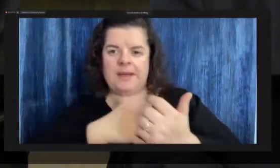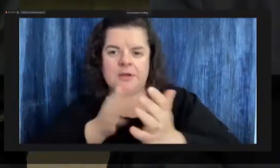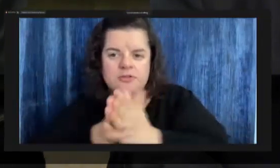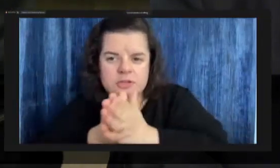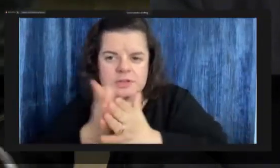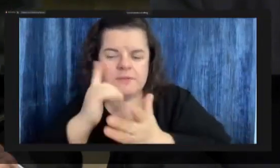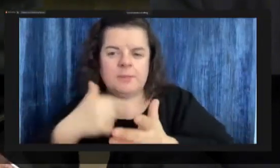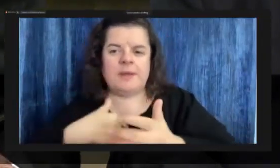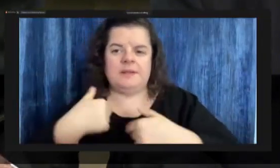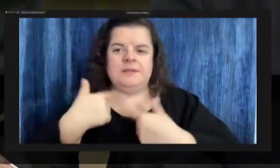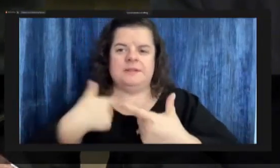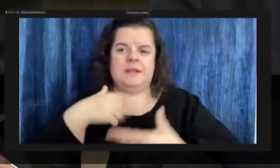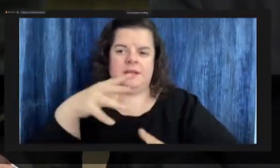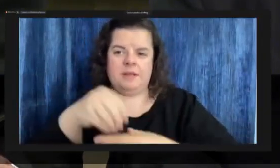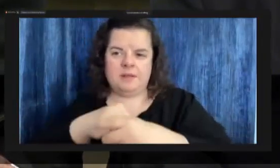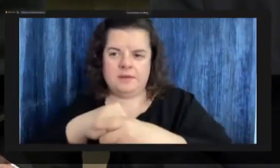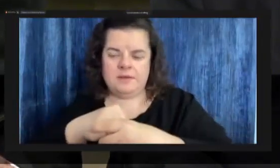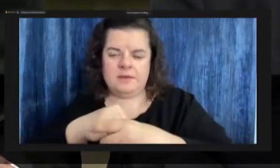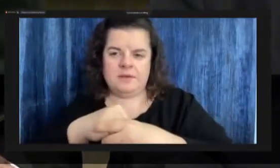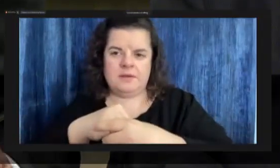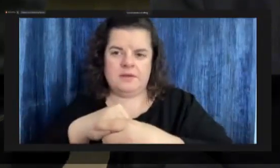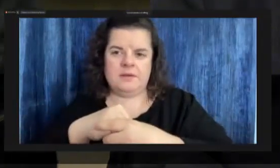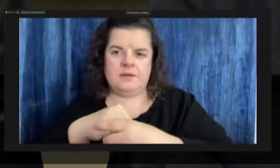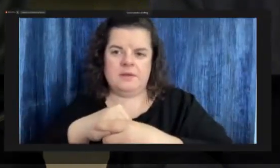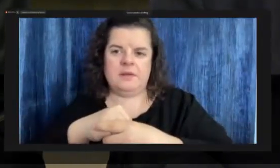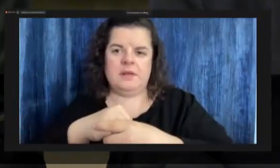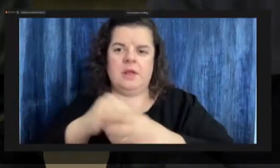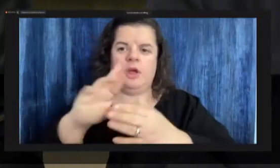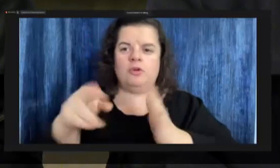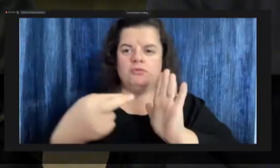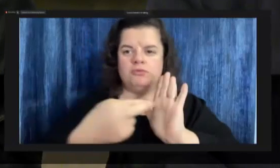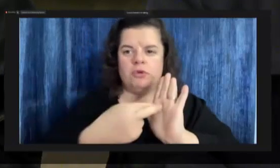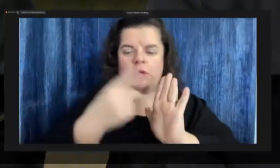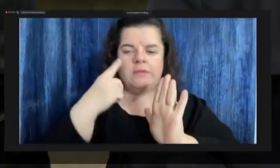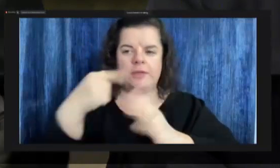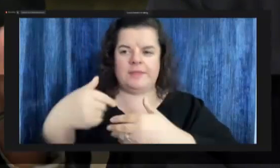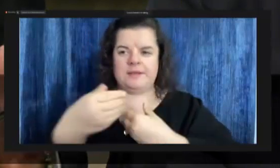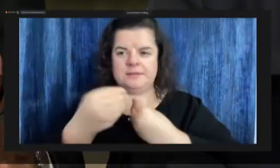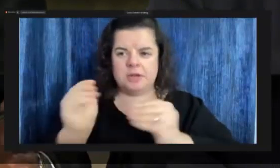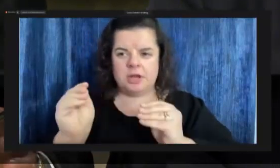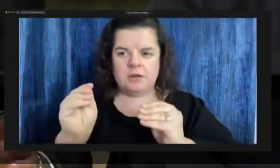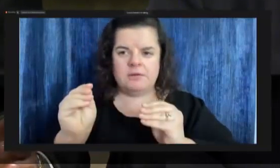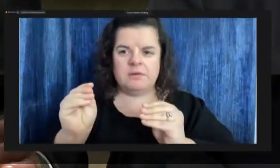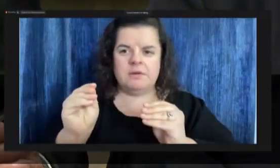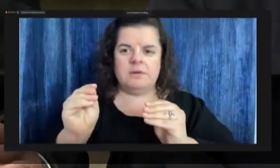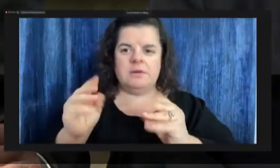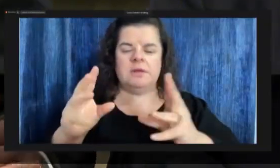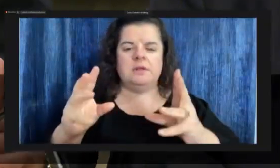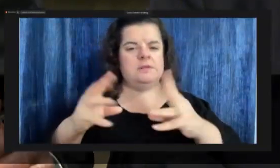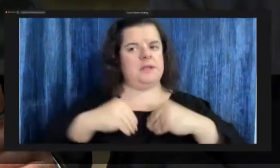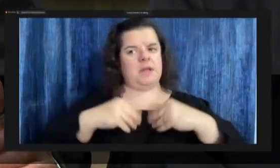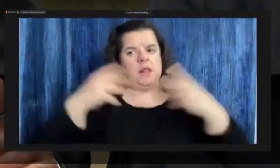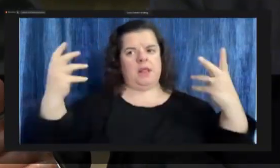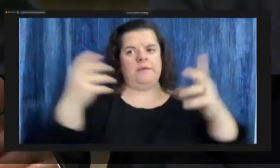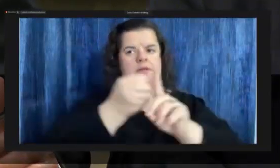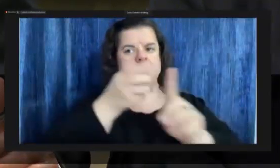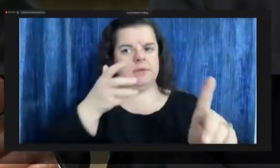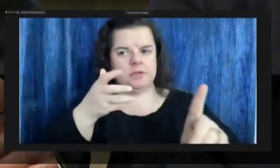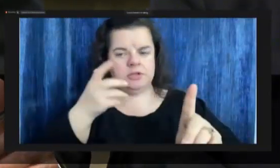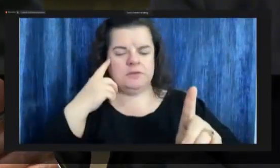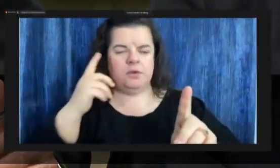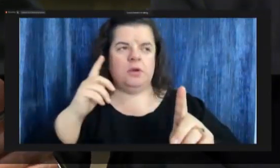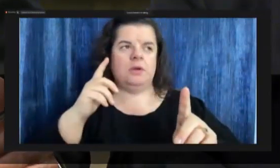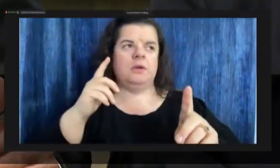body. And the role of the office has taken on considerable expansion in terms